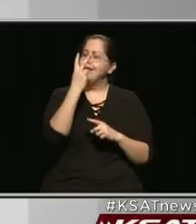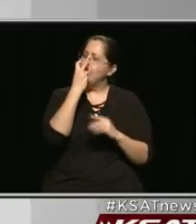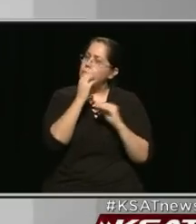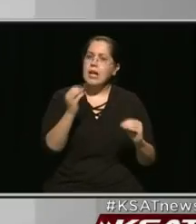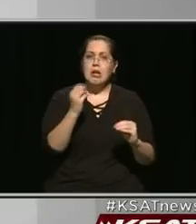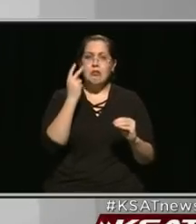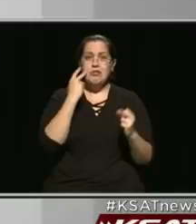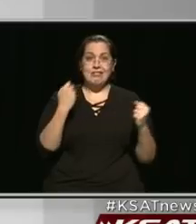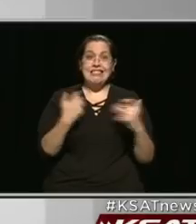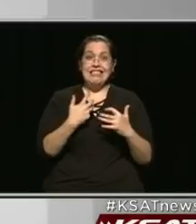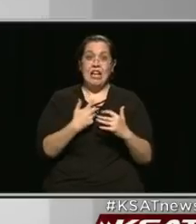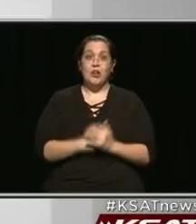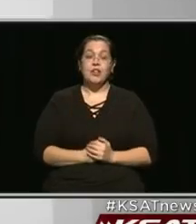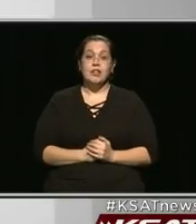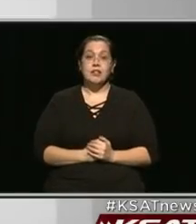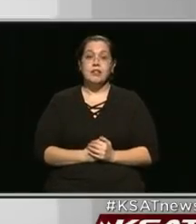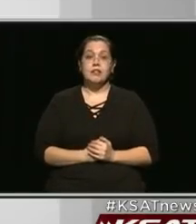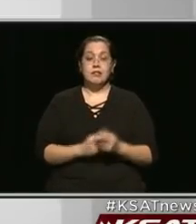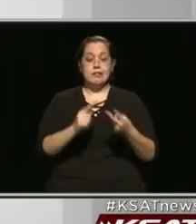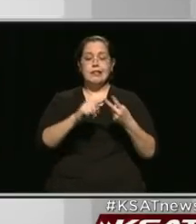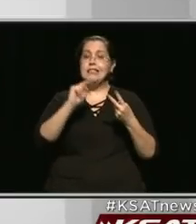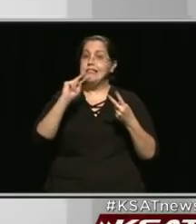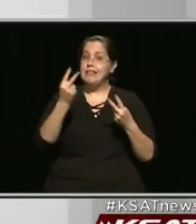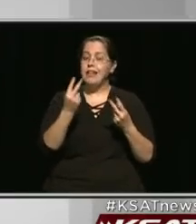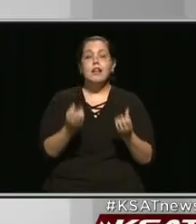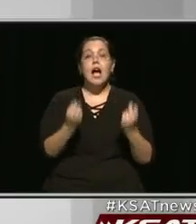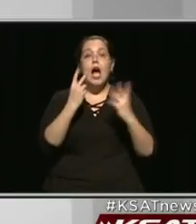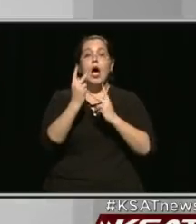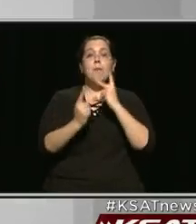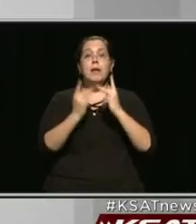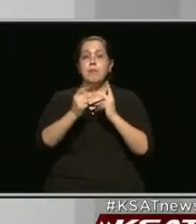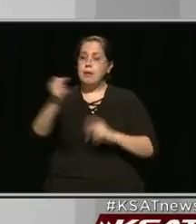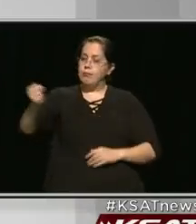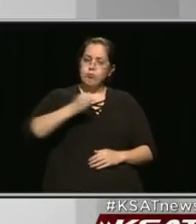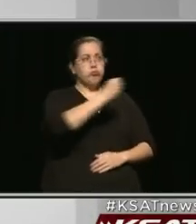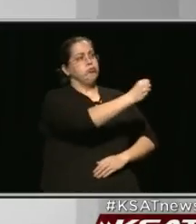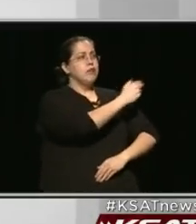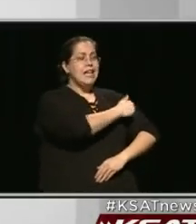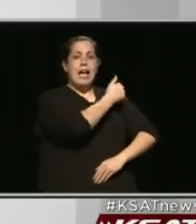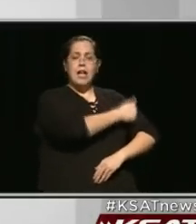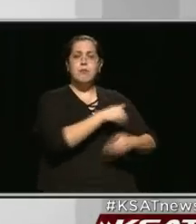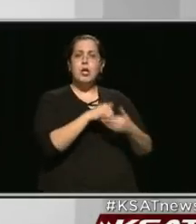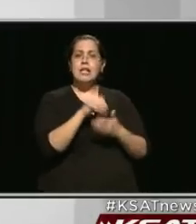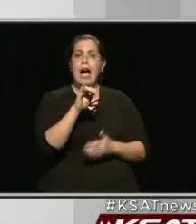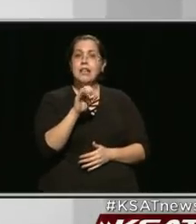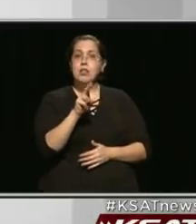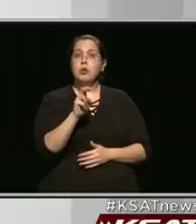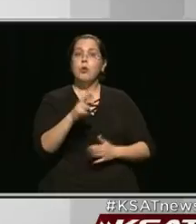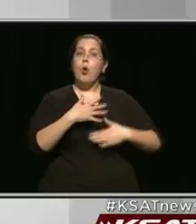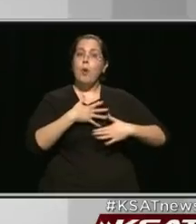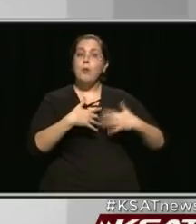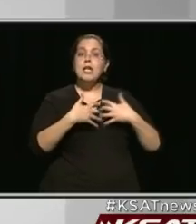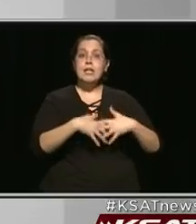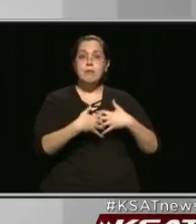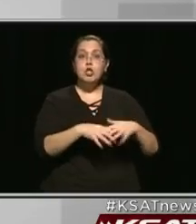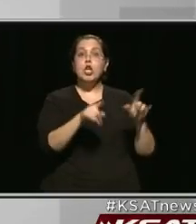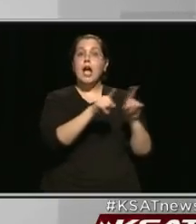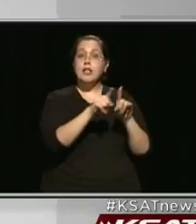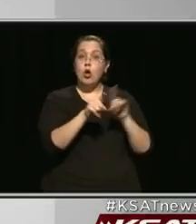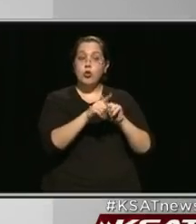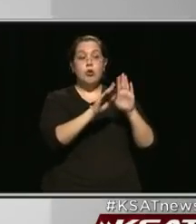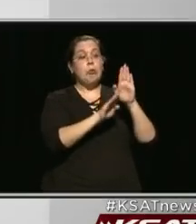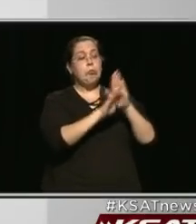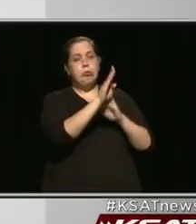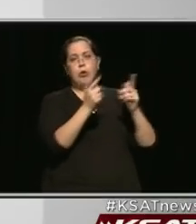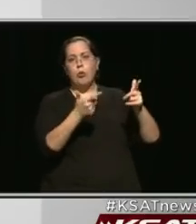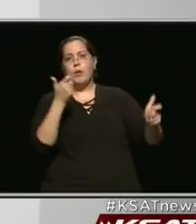the alarming nature of this. Second, the number of people ending up in the hospital, in the ICU, or on ventilators is also dramatically